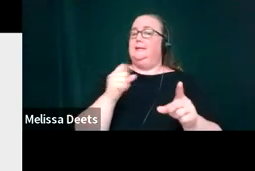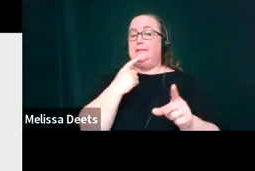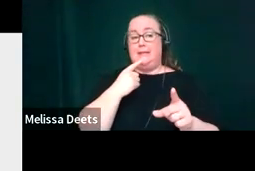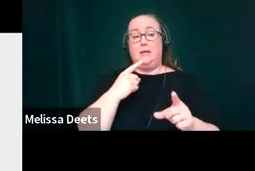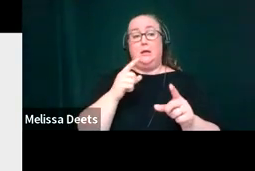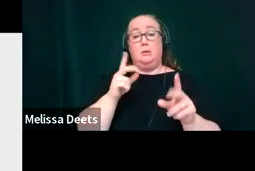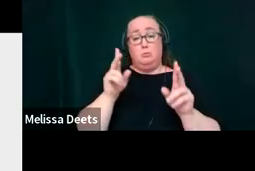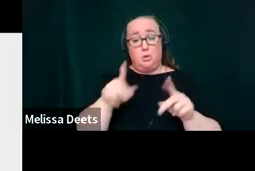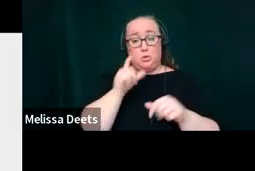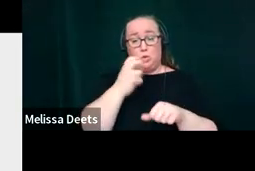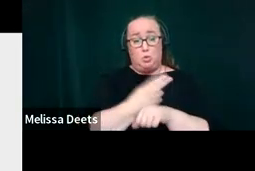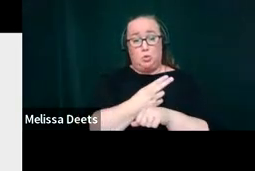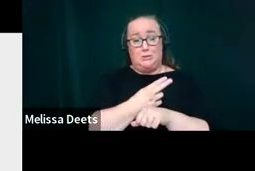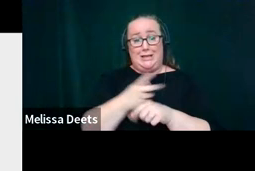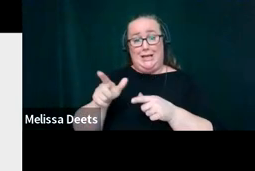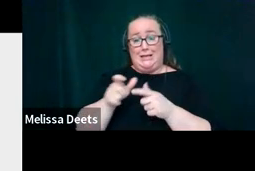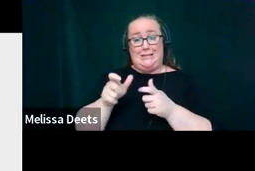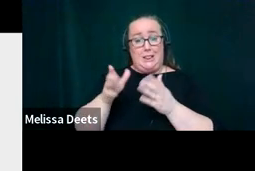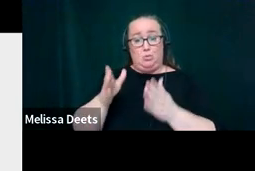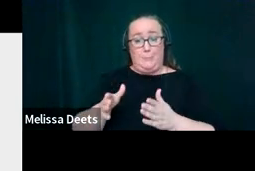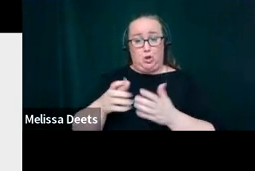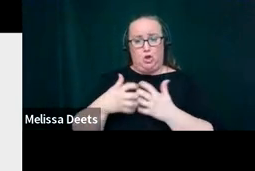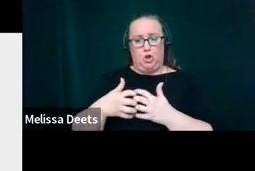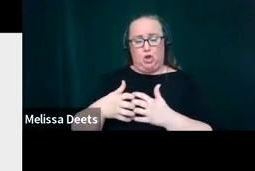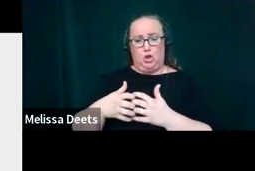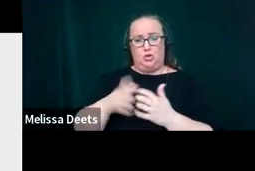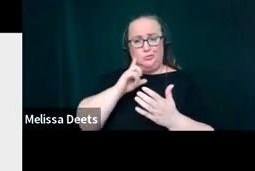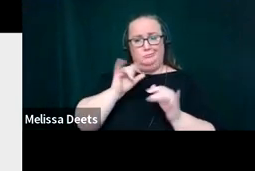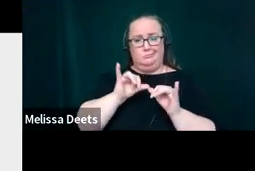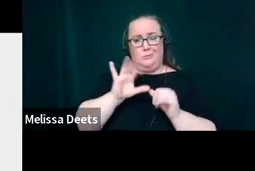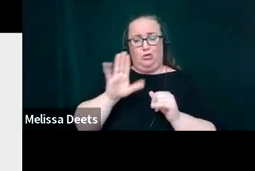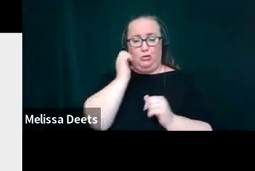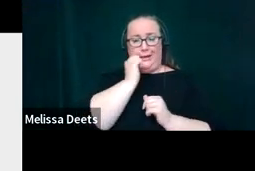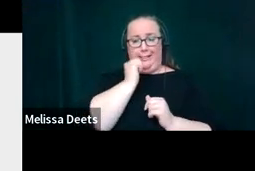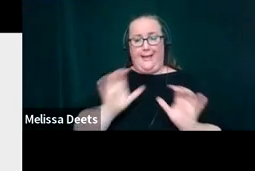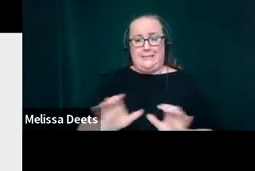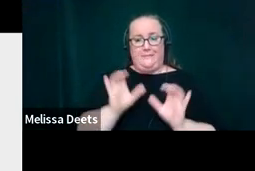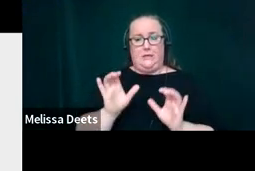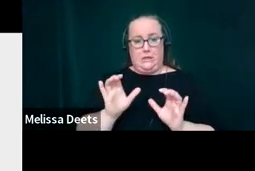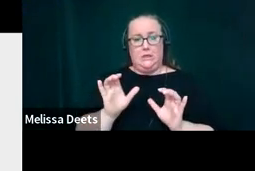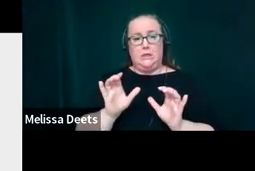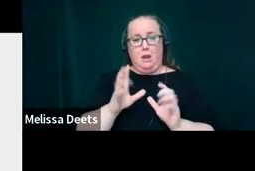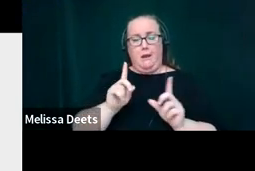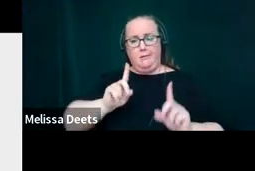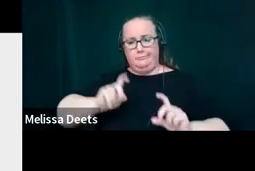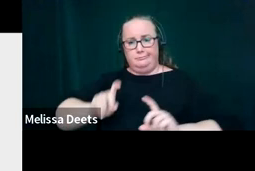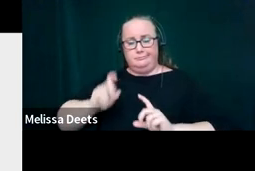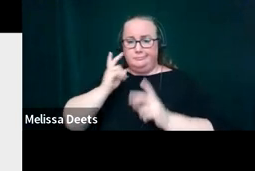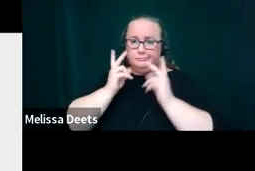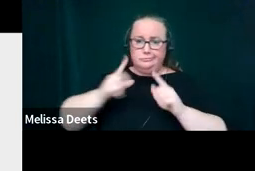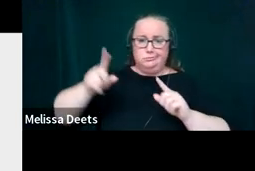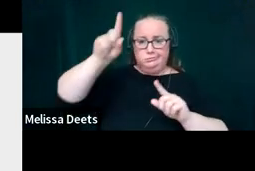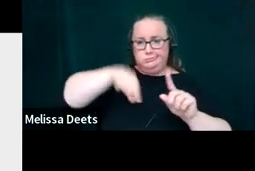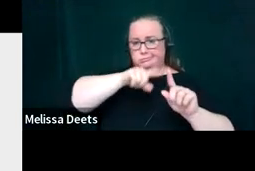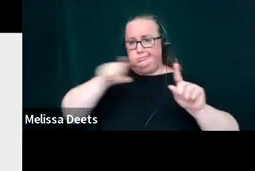accelerometers for 1 week to measure daily activity and longitudinal visual field measurements were analyzed, and they